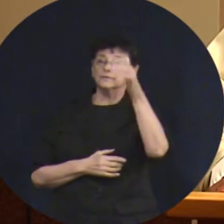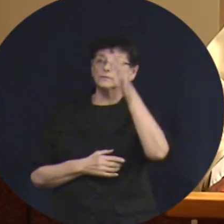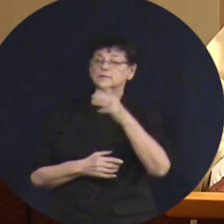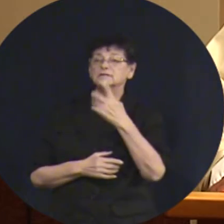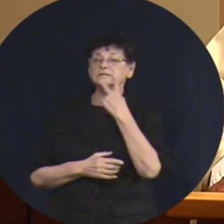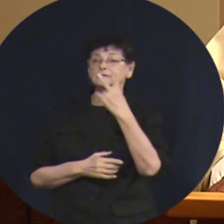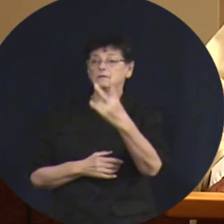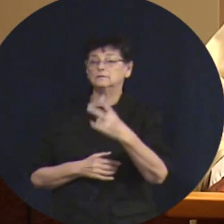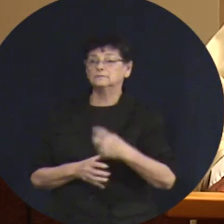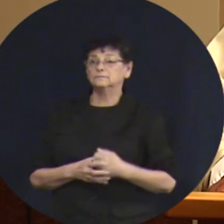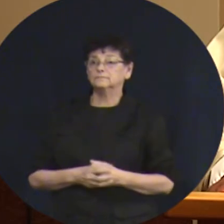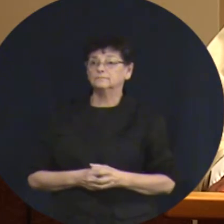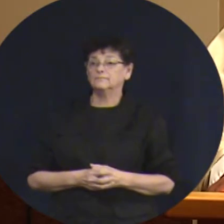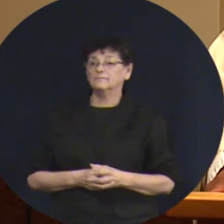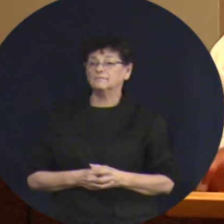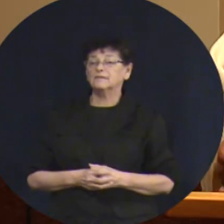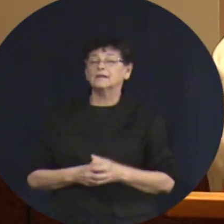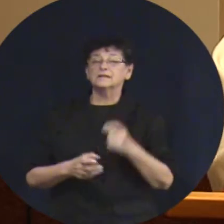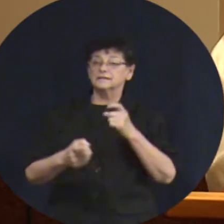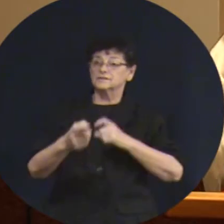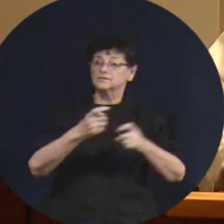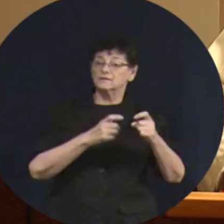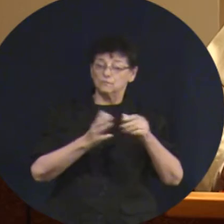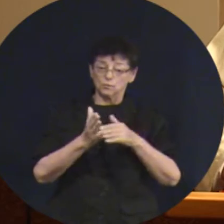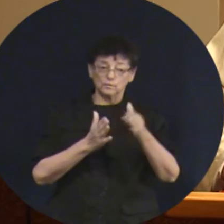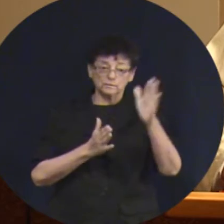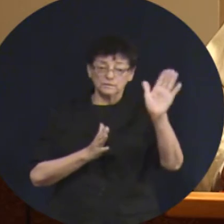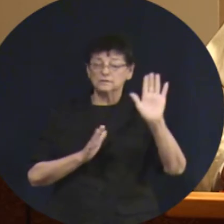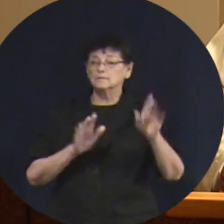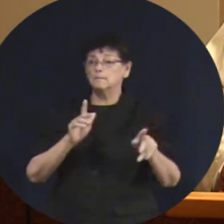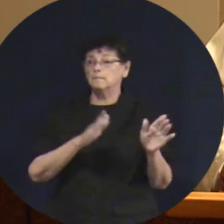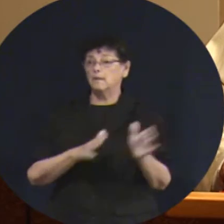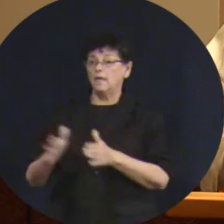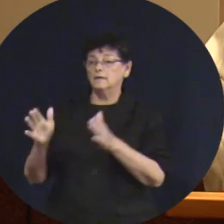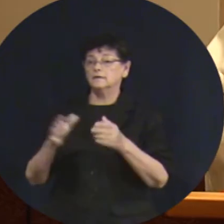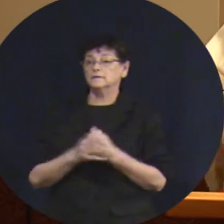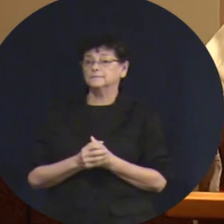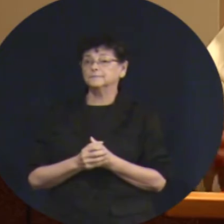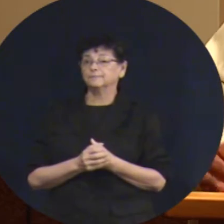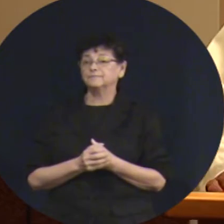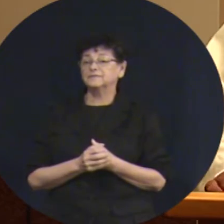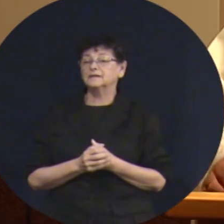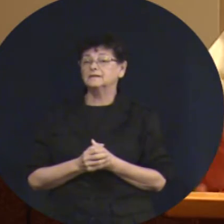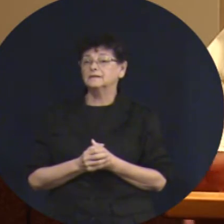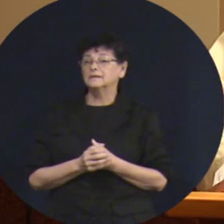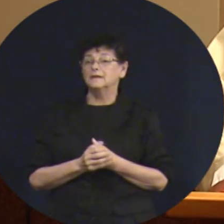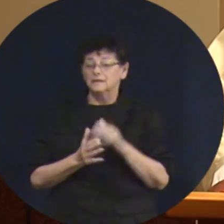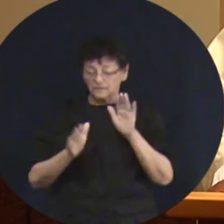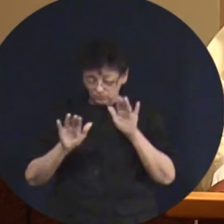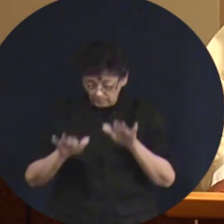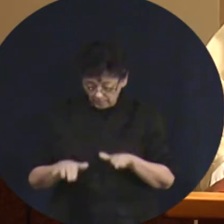saw. And so instead of going according to his plans, instead